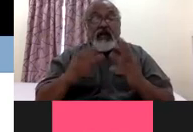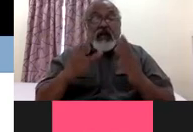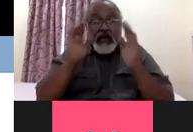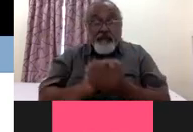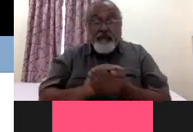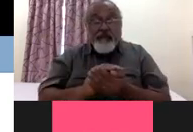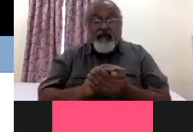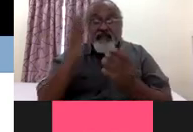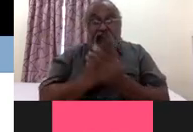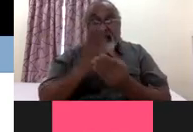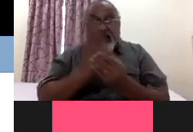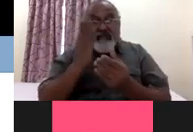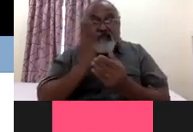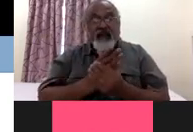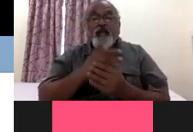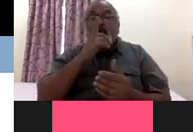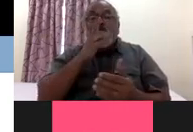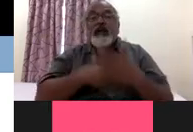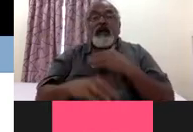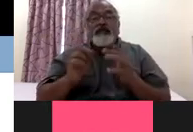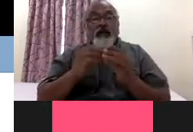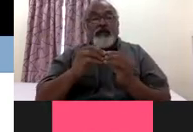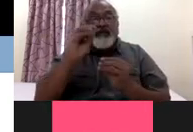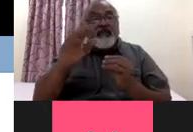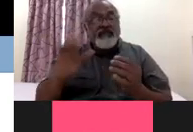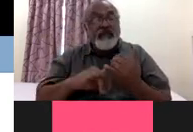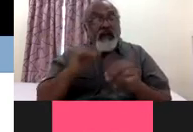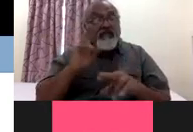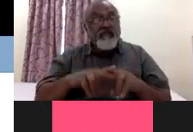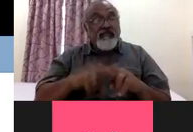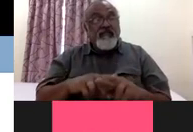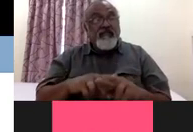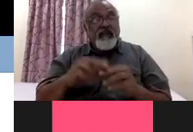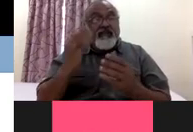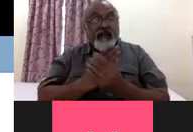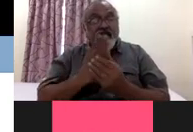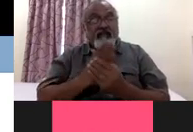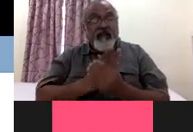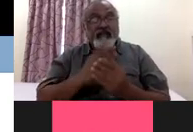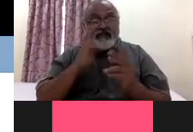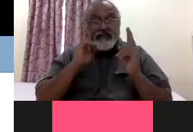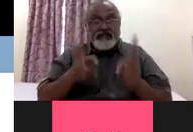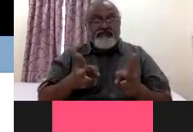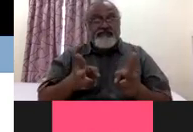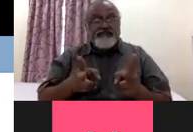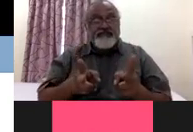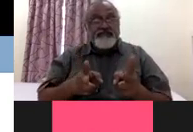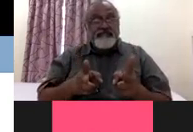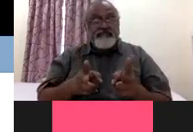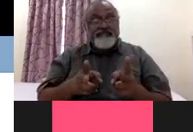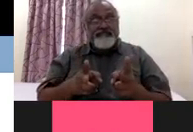to be providing those records. And force nahi karna hai kisi ko disclose karne ke liye. You need to, whoever comes forward and